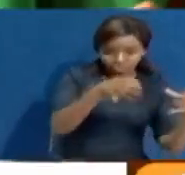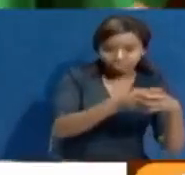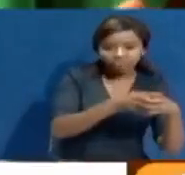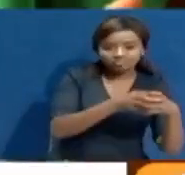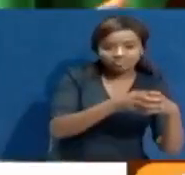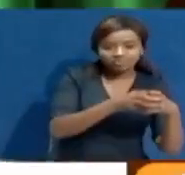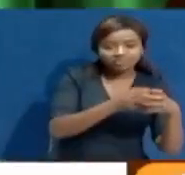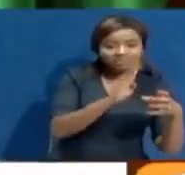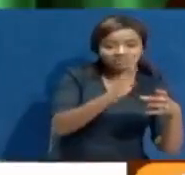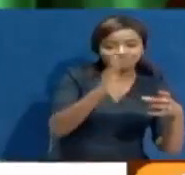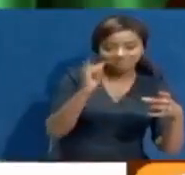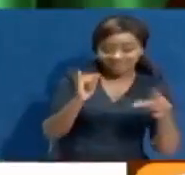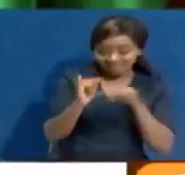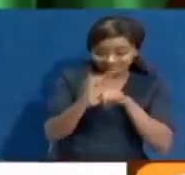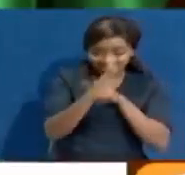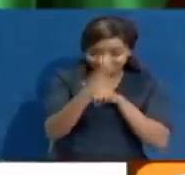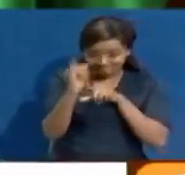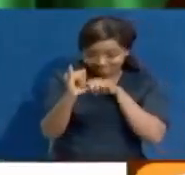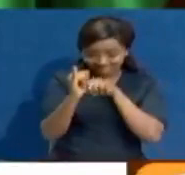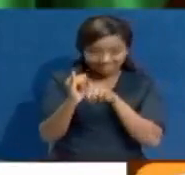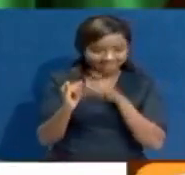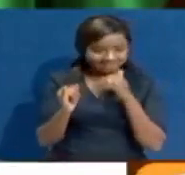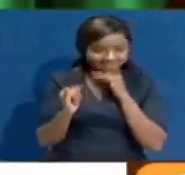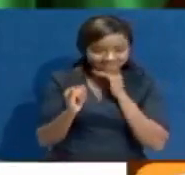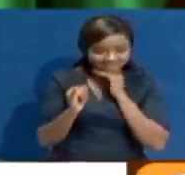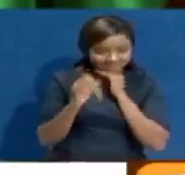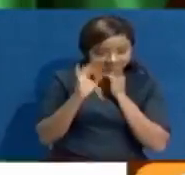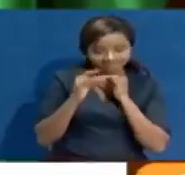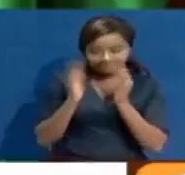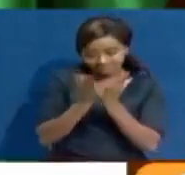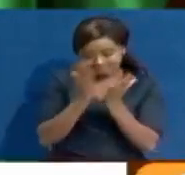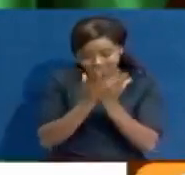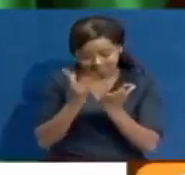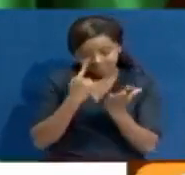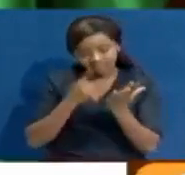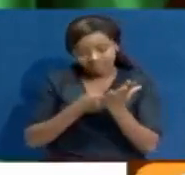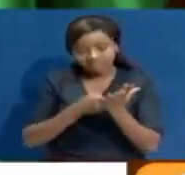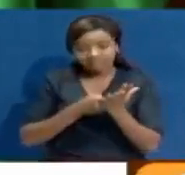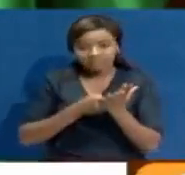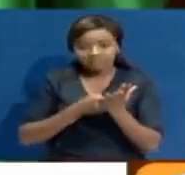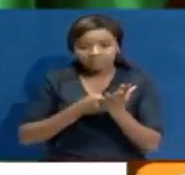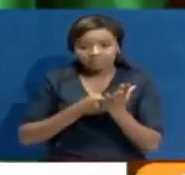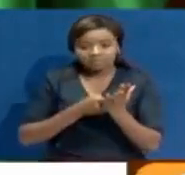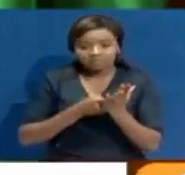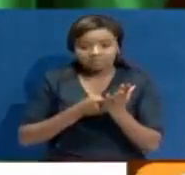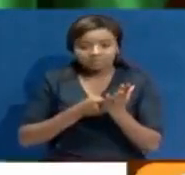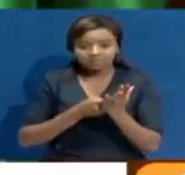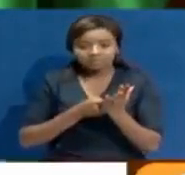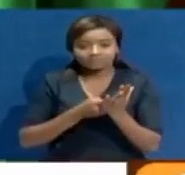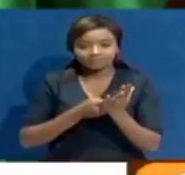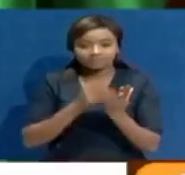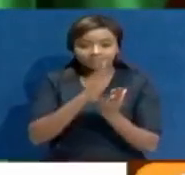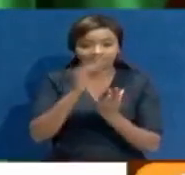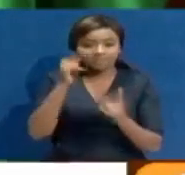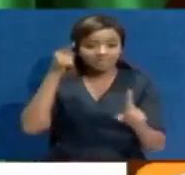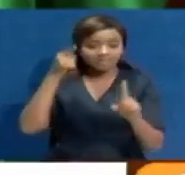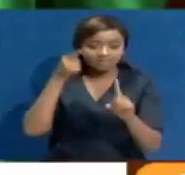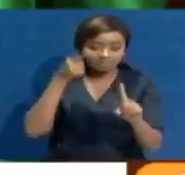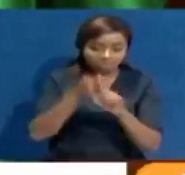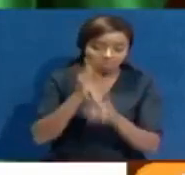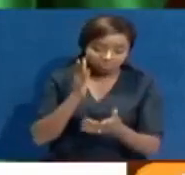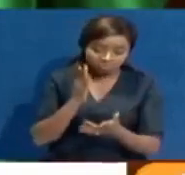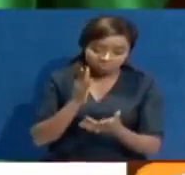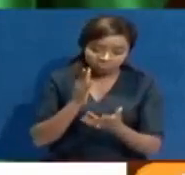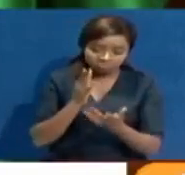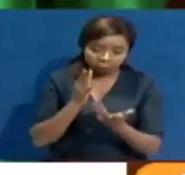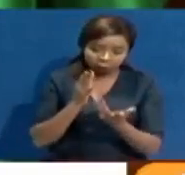BBI. If you look at it, if you look in the details of it, you'll see it's all about uniting Kenyans, which is what